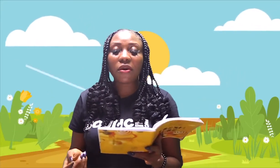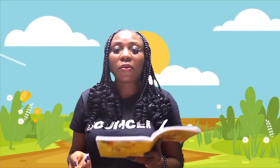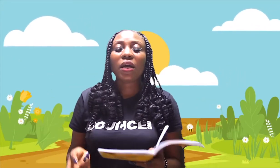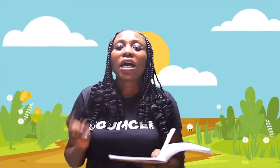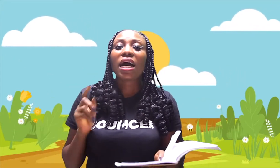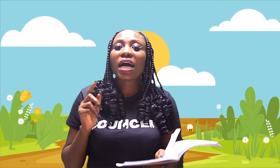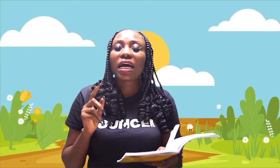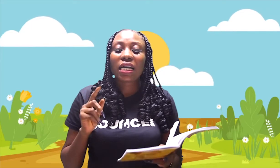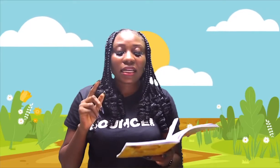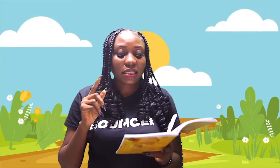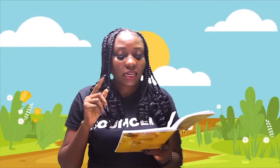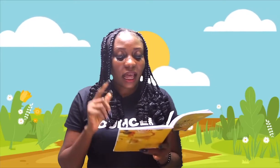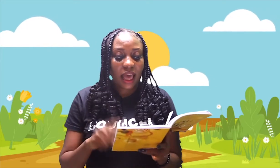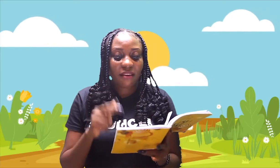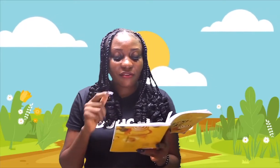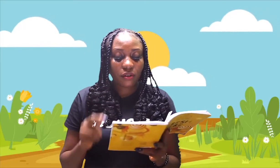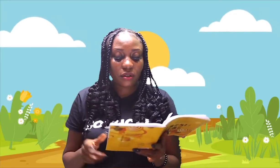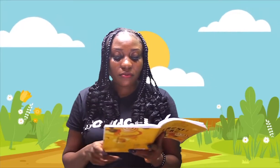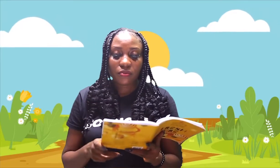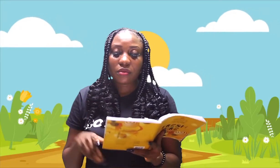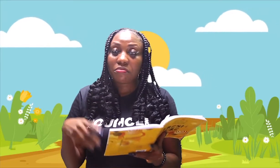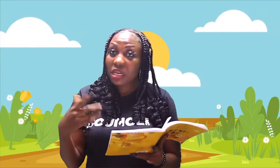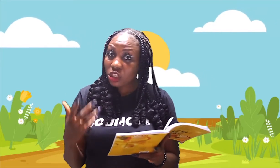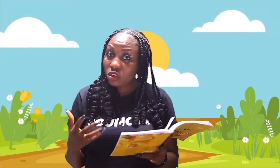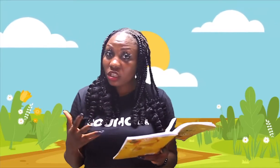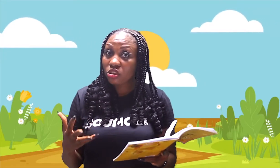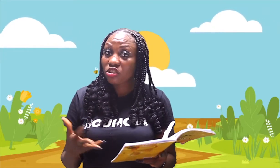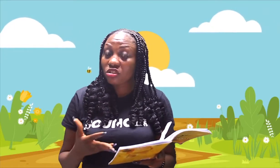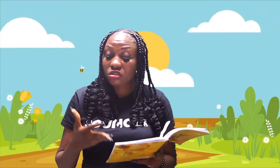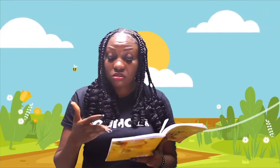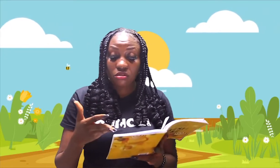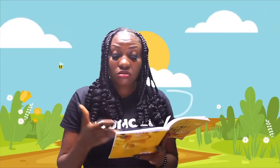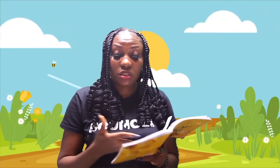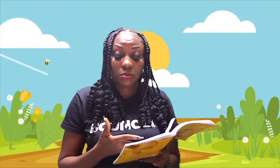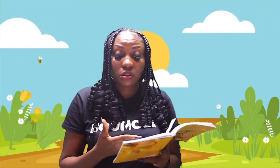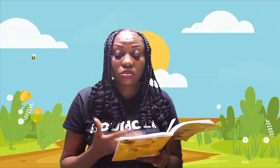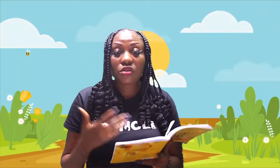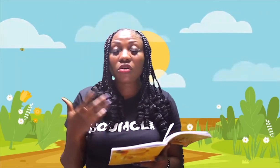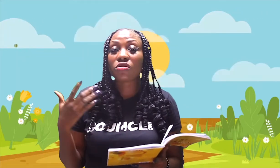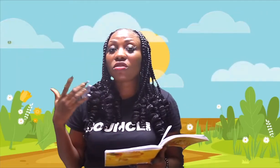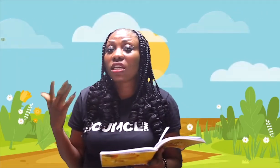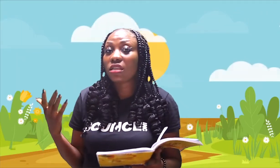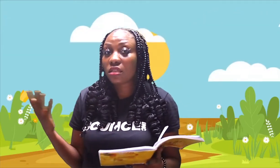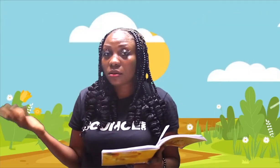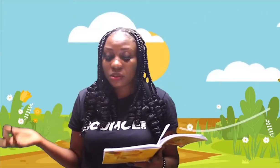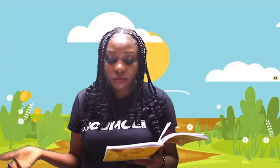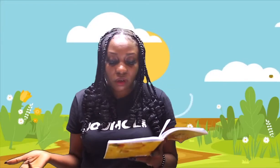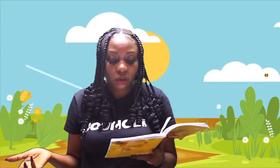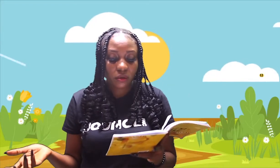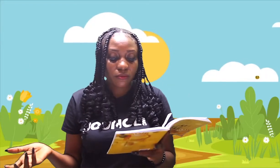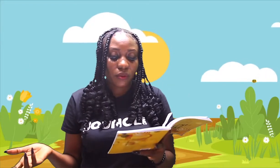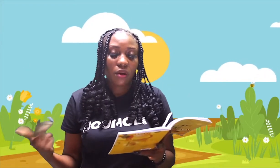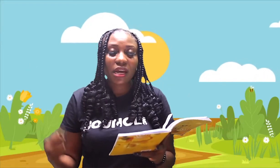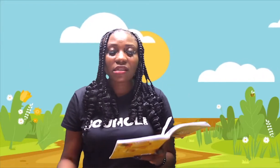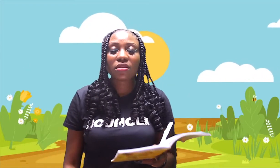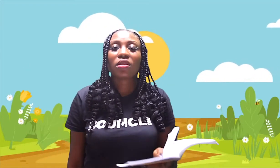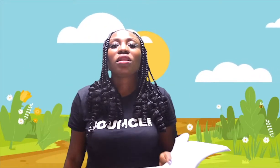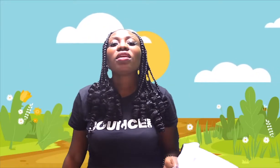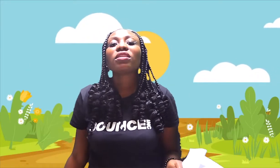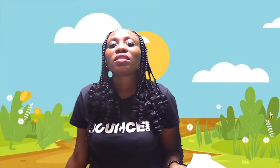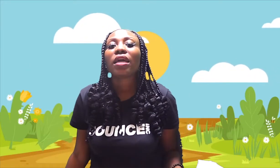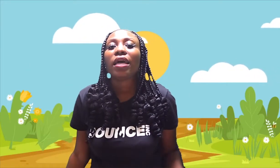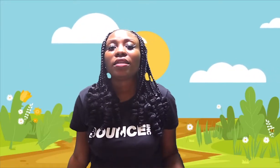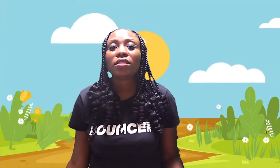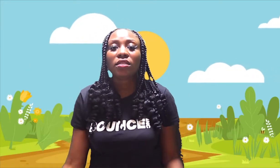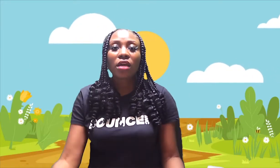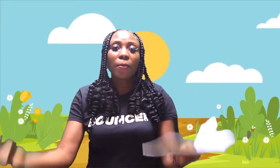finish them up and have fun. Make sure you're not just doing the puzzle. You're also learning the names of God. All right.